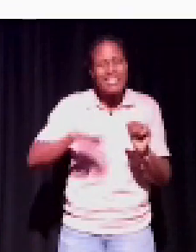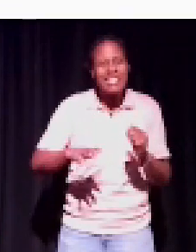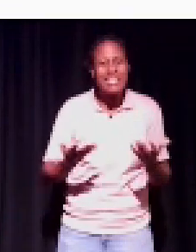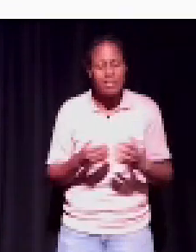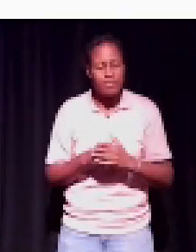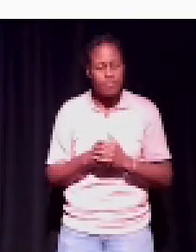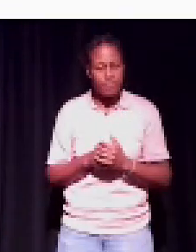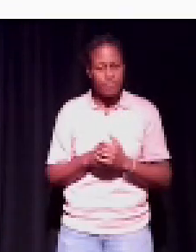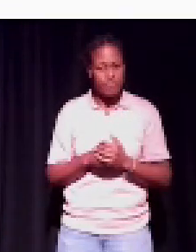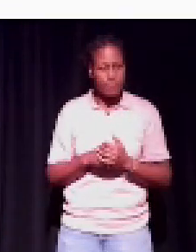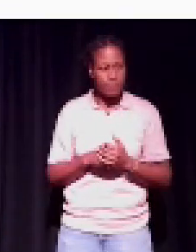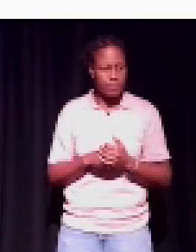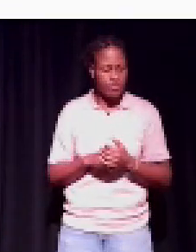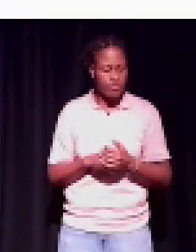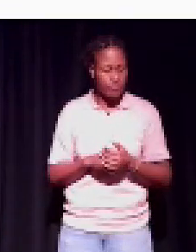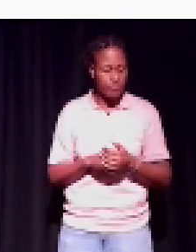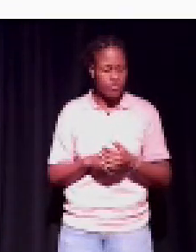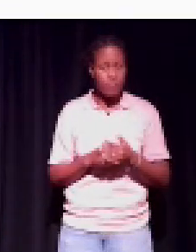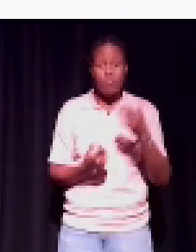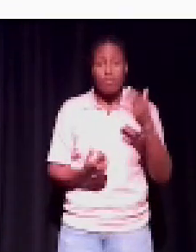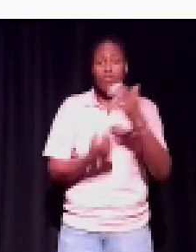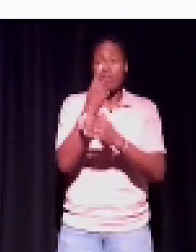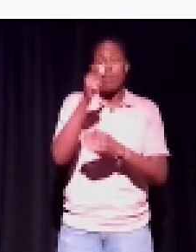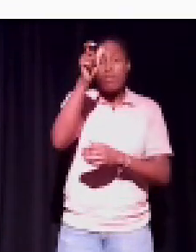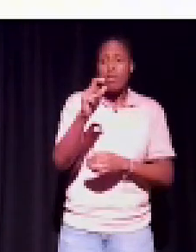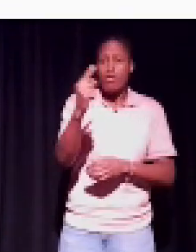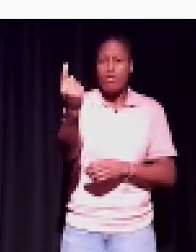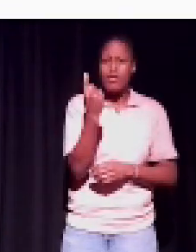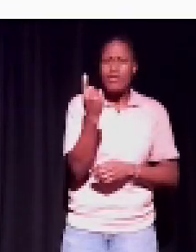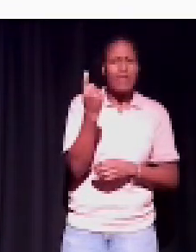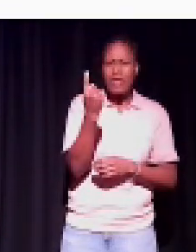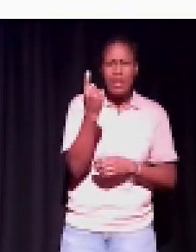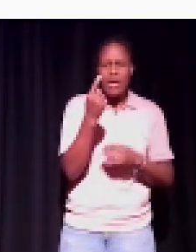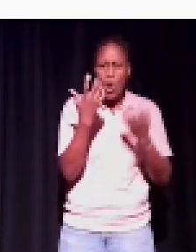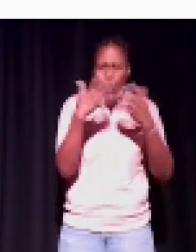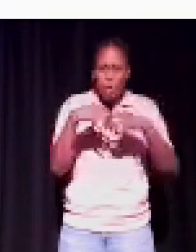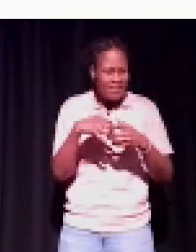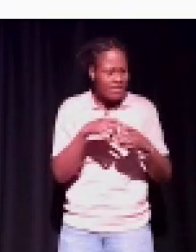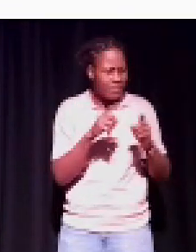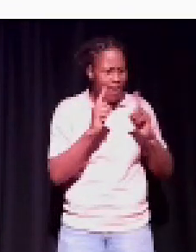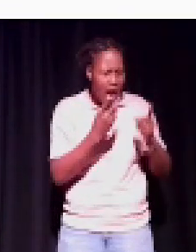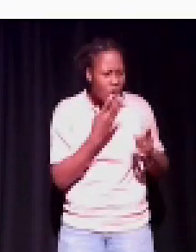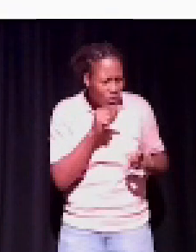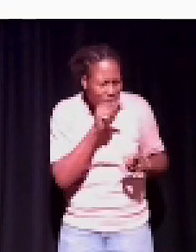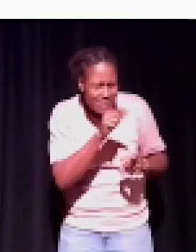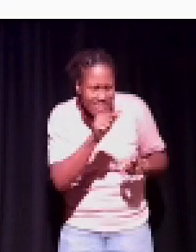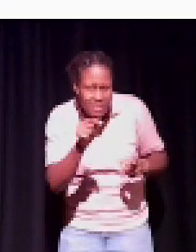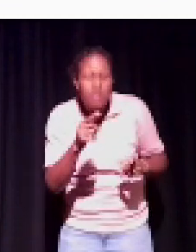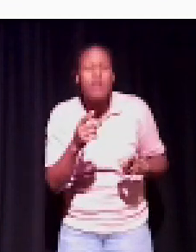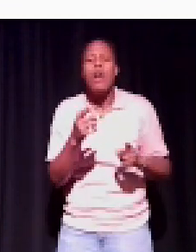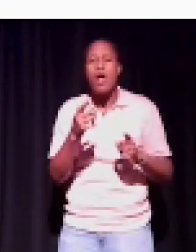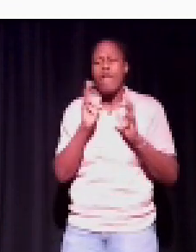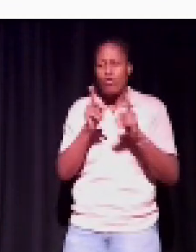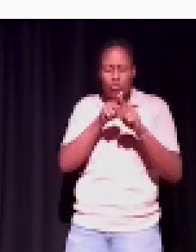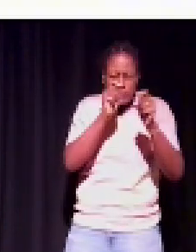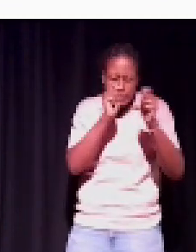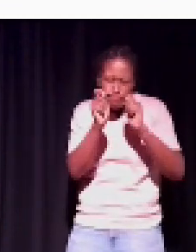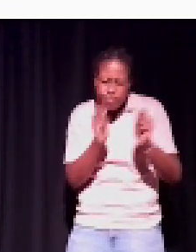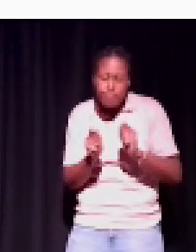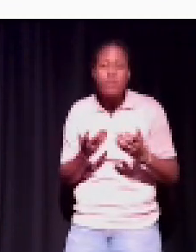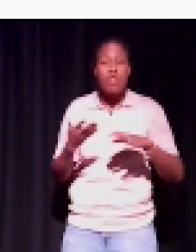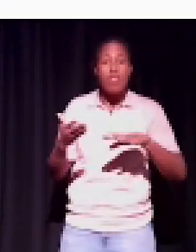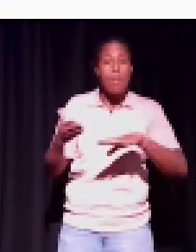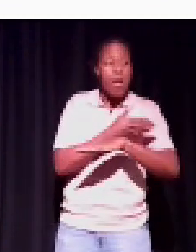aren't being met by what we've got. So it'd be my job to find something that's suitable. Like, for example, in the past, we did